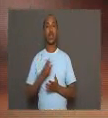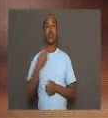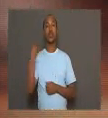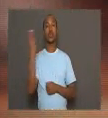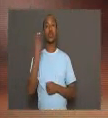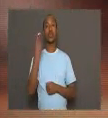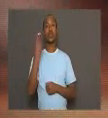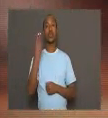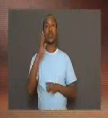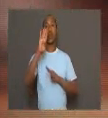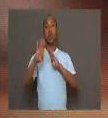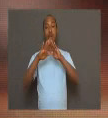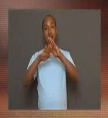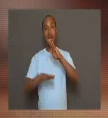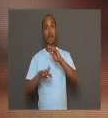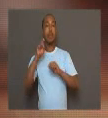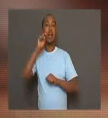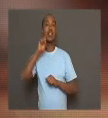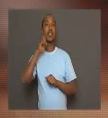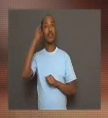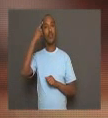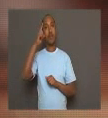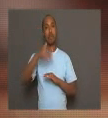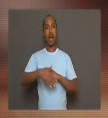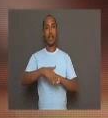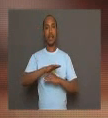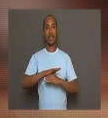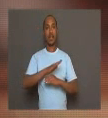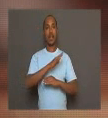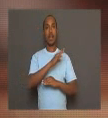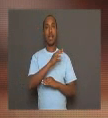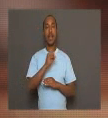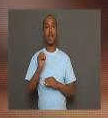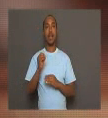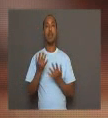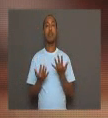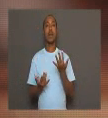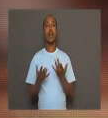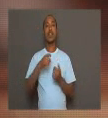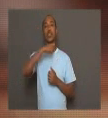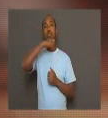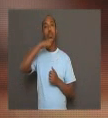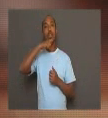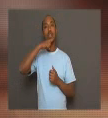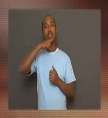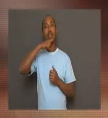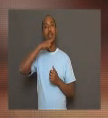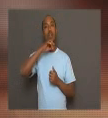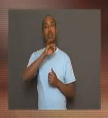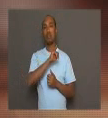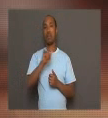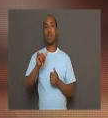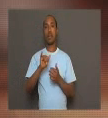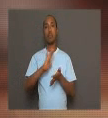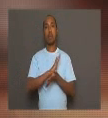We could use biodegradable plastics for packing, and we could burn solid waste like